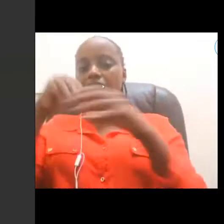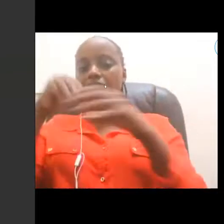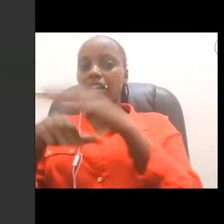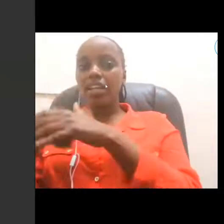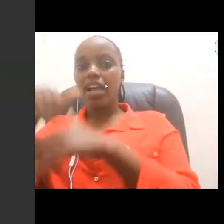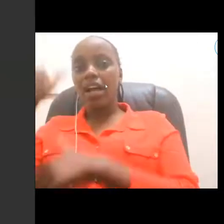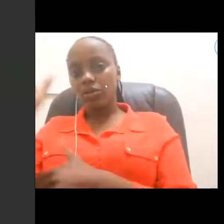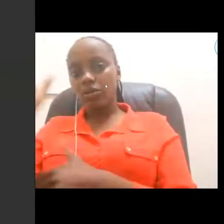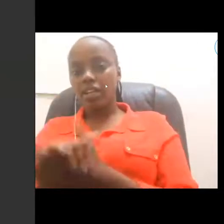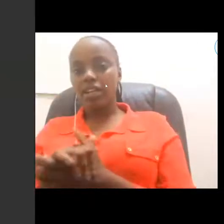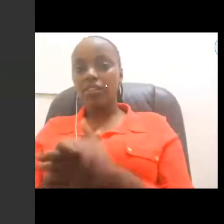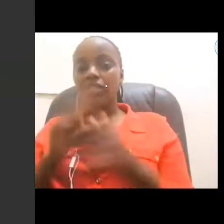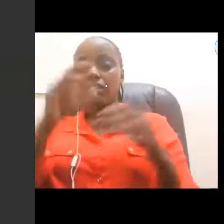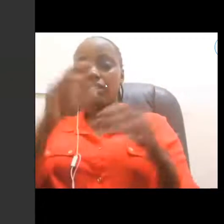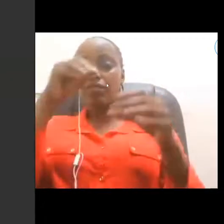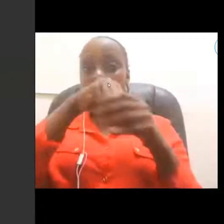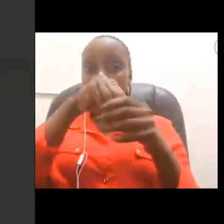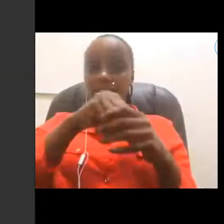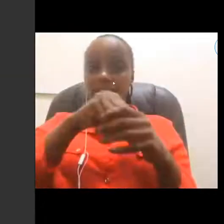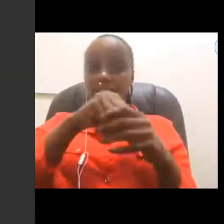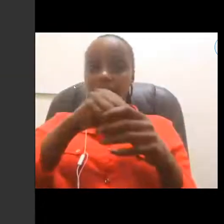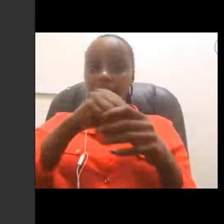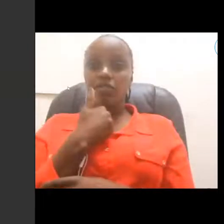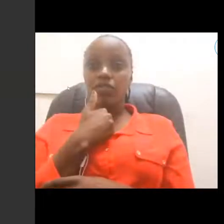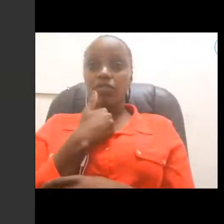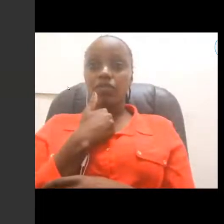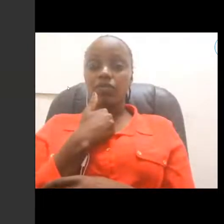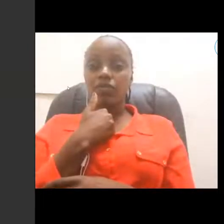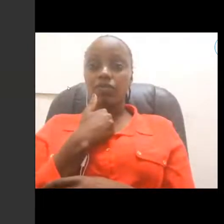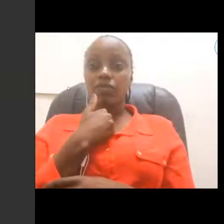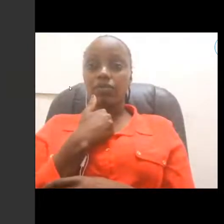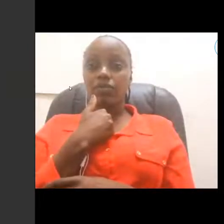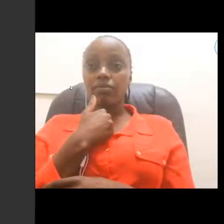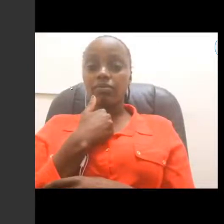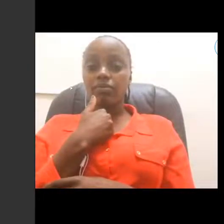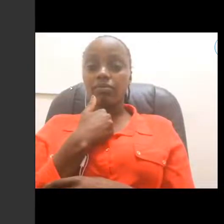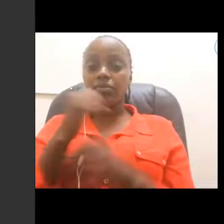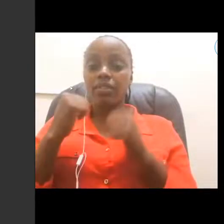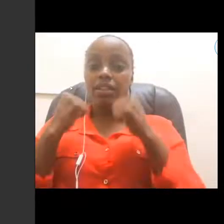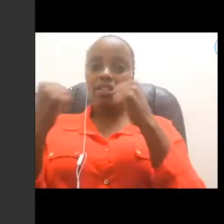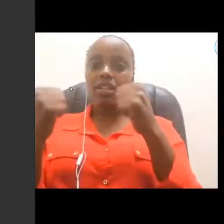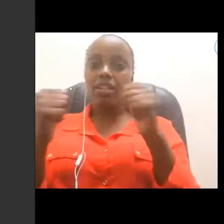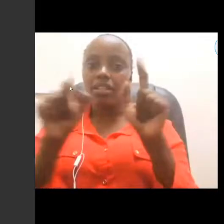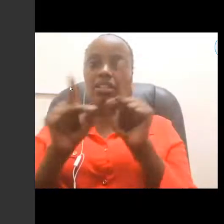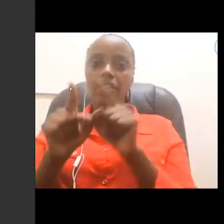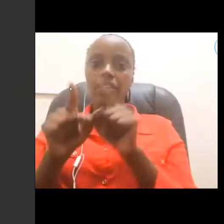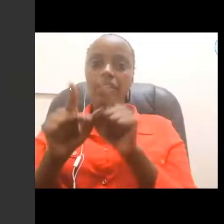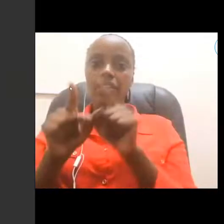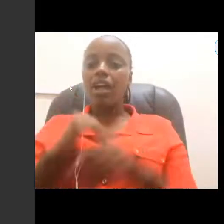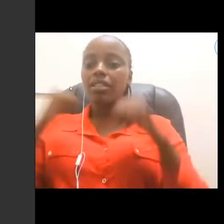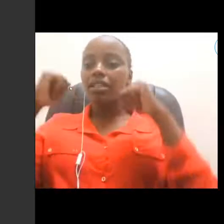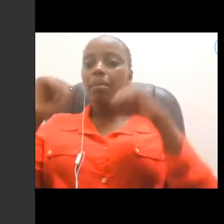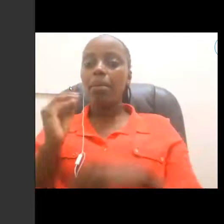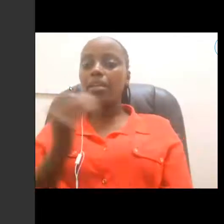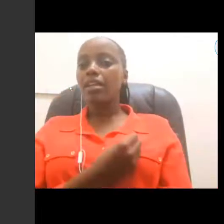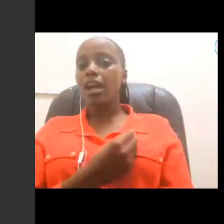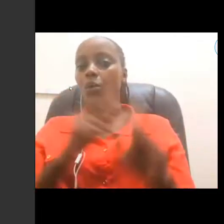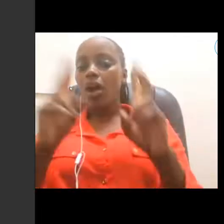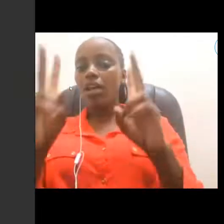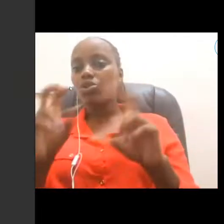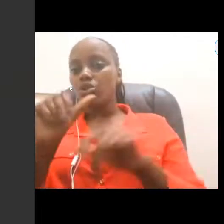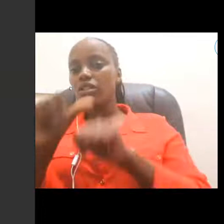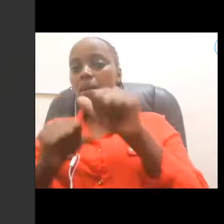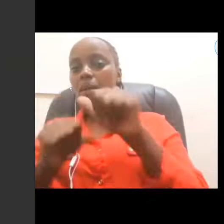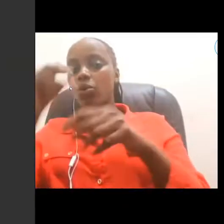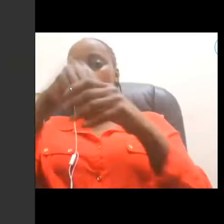The external is the strength. What is our capability as the CSO within the